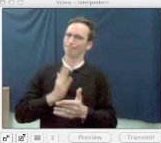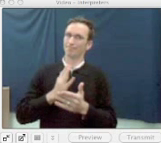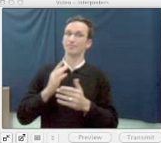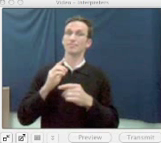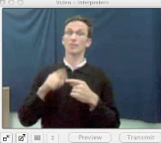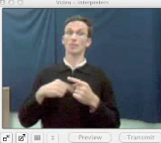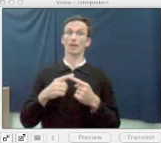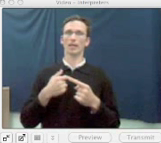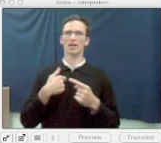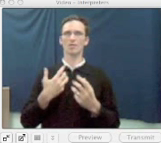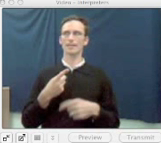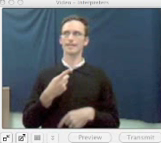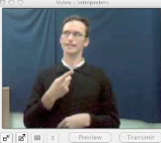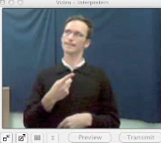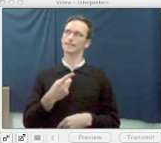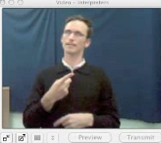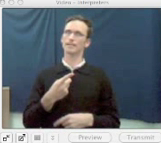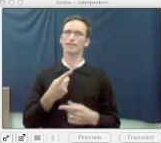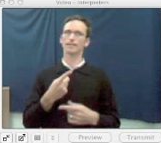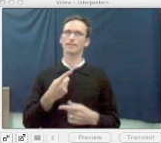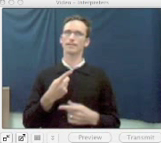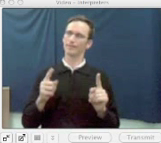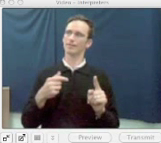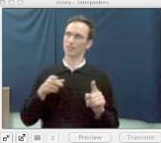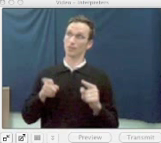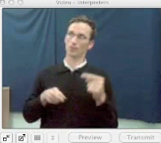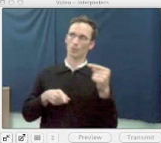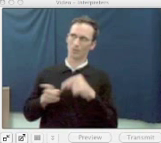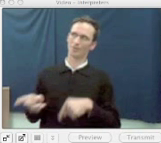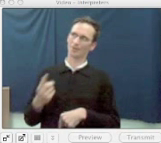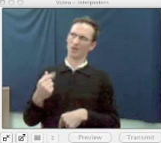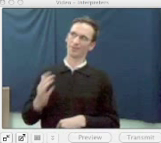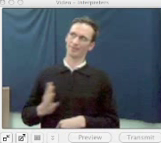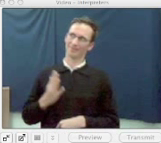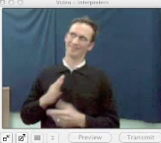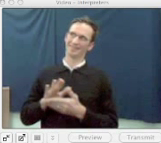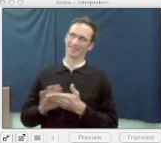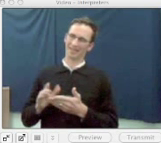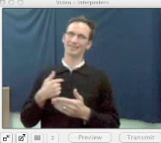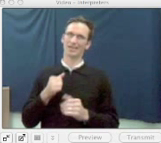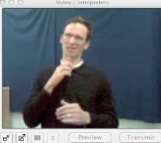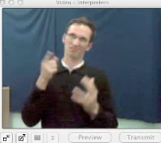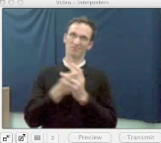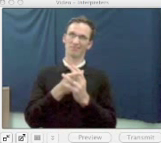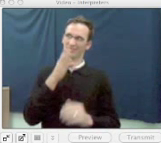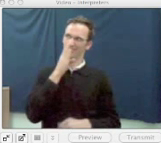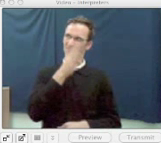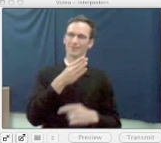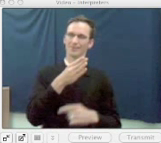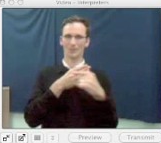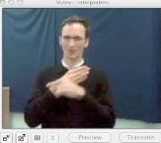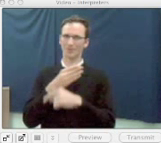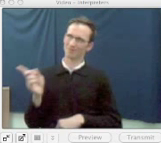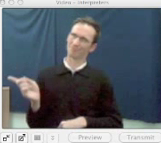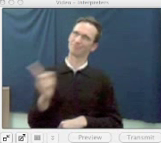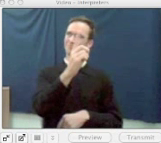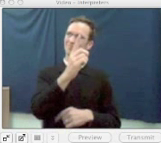team interpreter, you go up and ask for this, because they can figure out a way to do it nicely. So I wouldn't suggest that we have